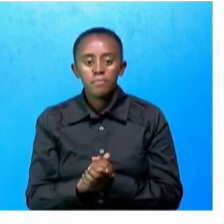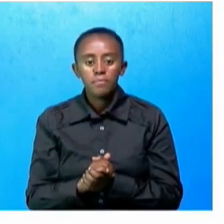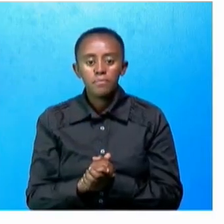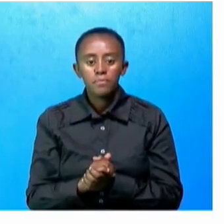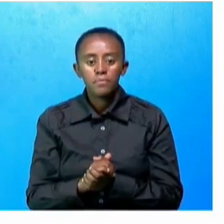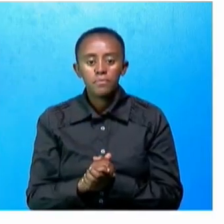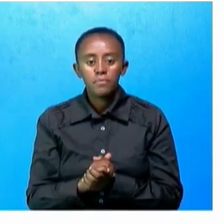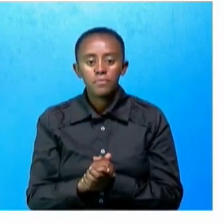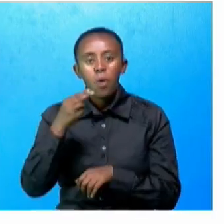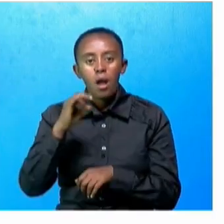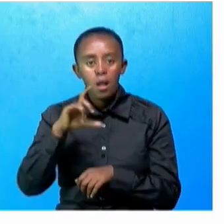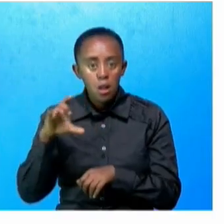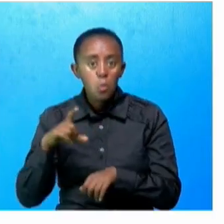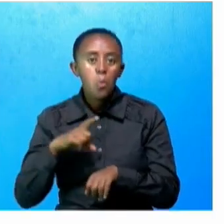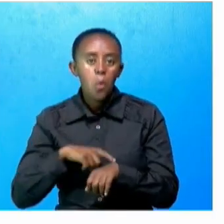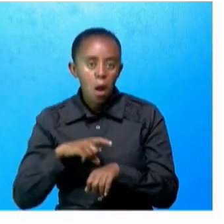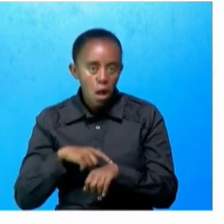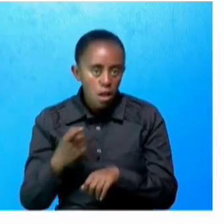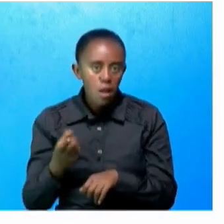That is while.